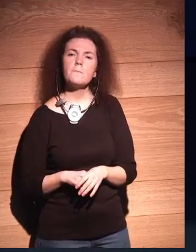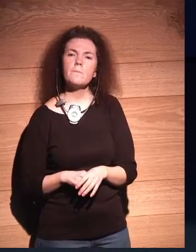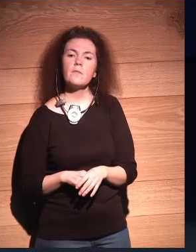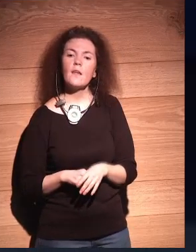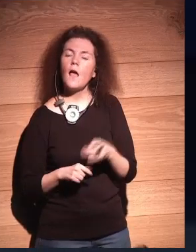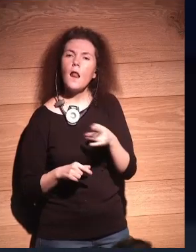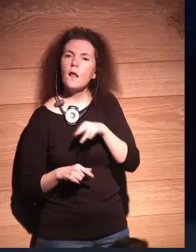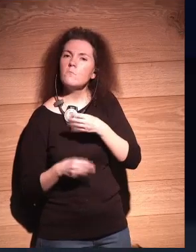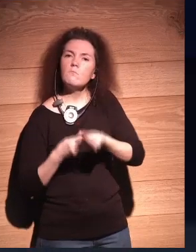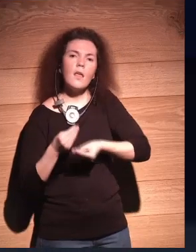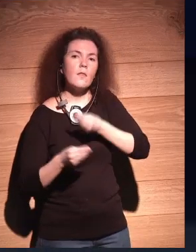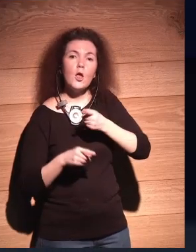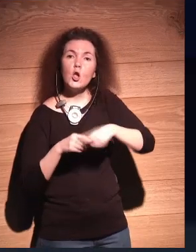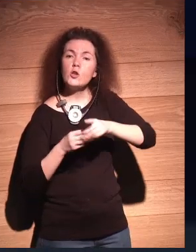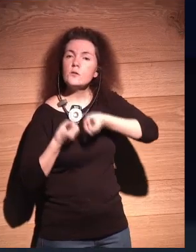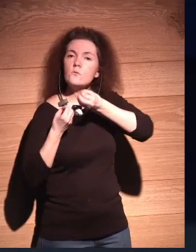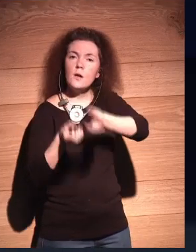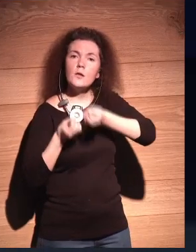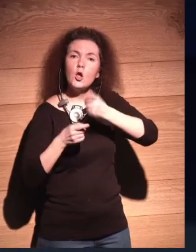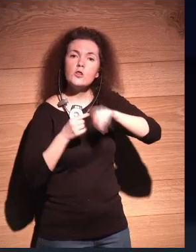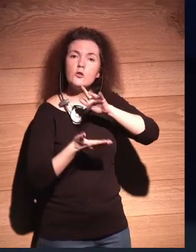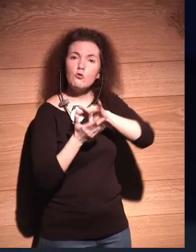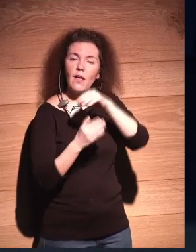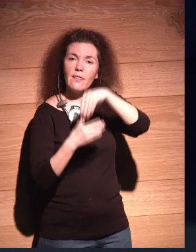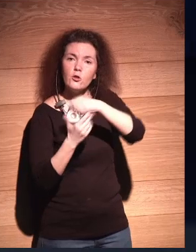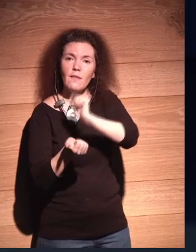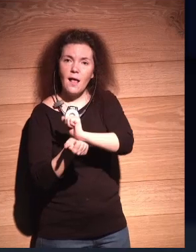and how it was for him. And